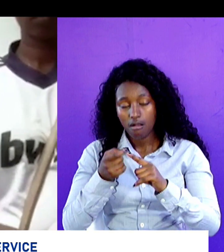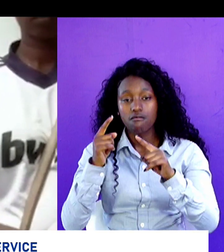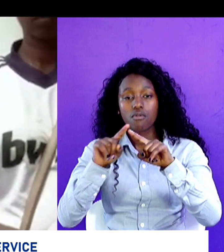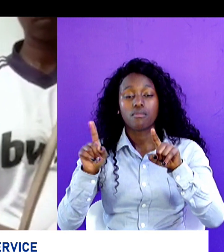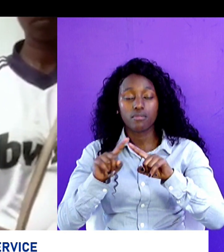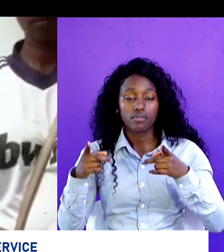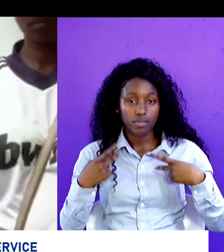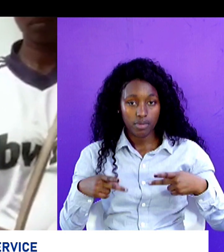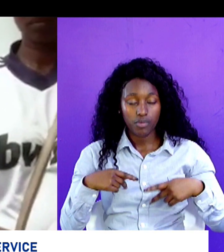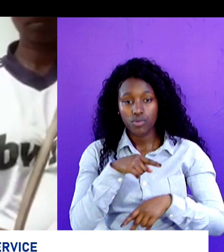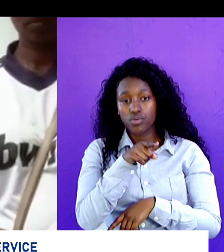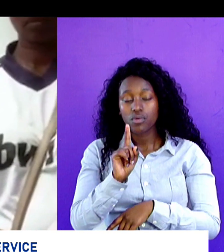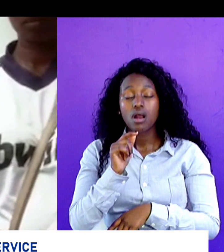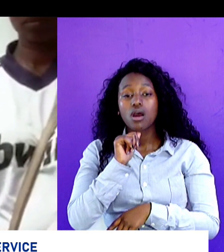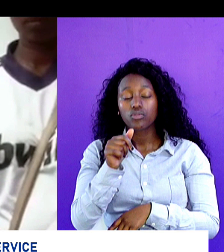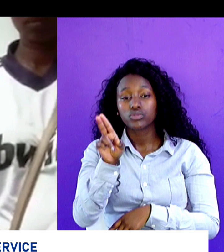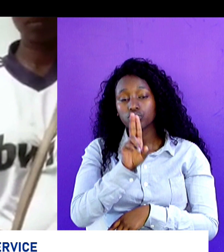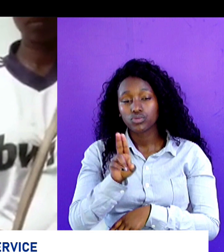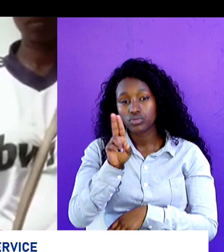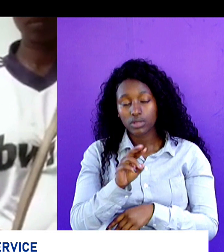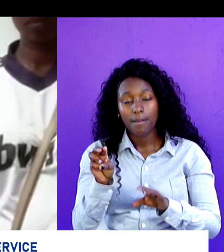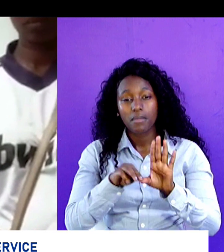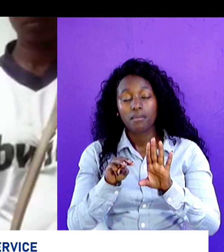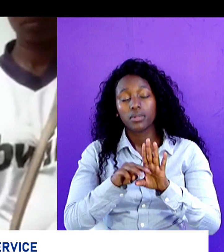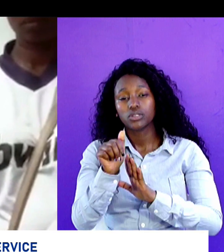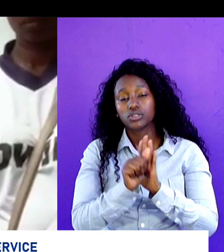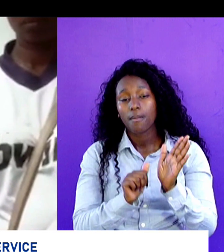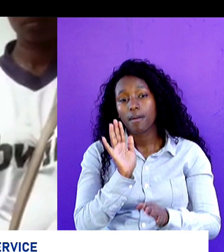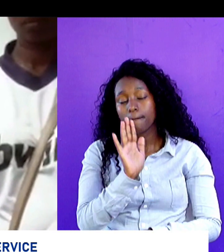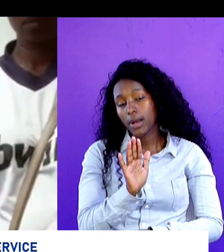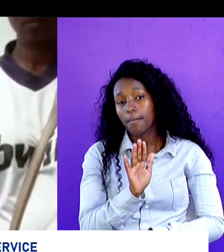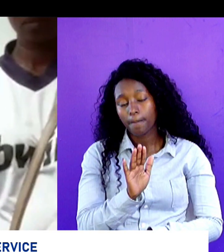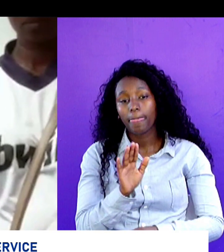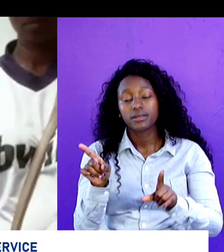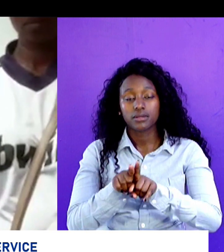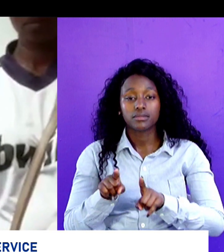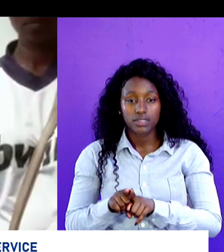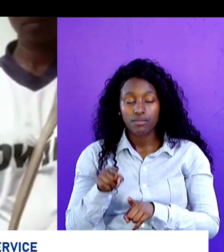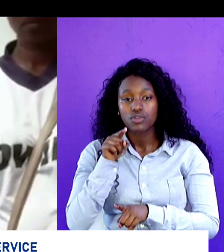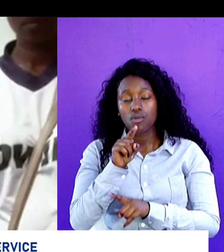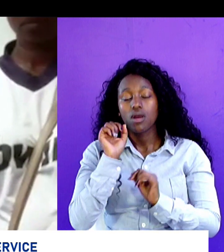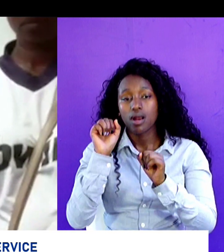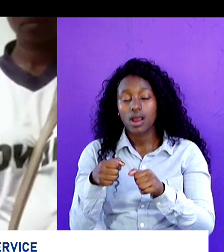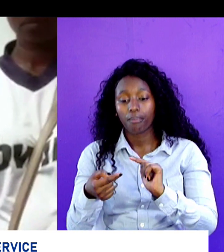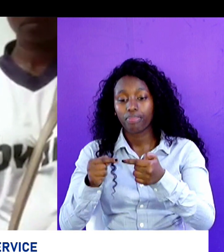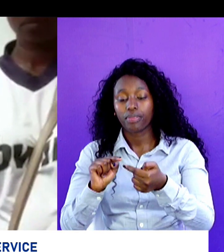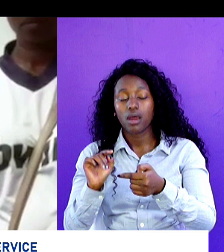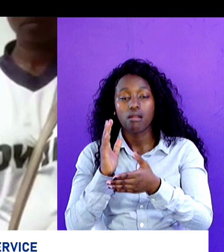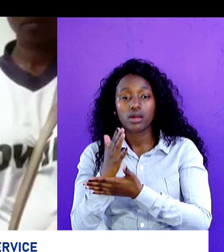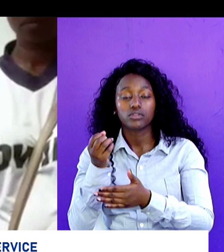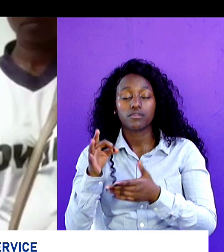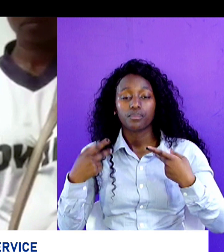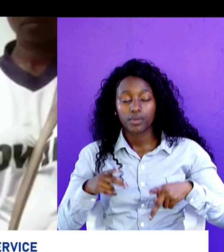use your membership in international human rights institutions and at the same time violate the rights of your people.